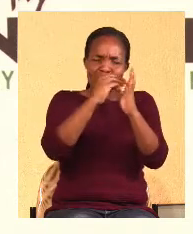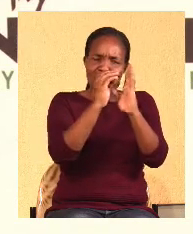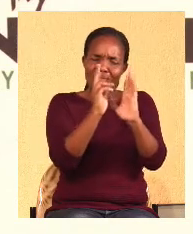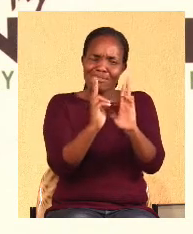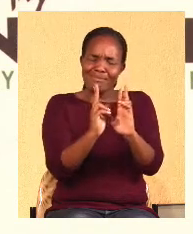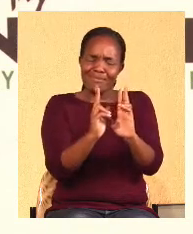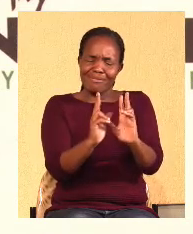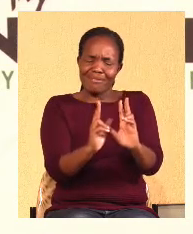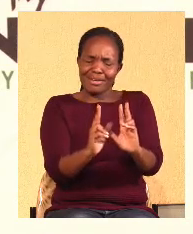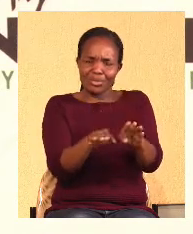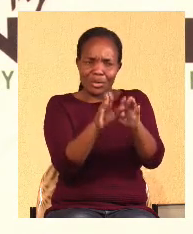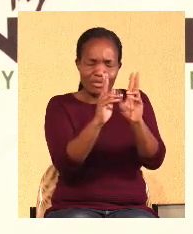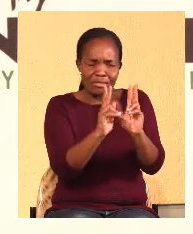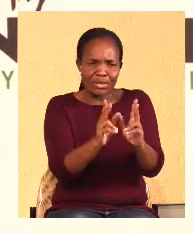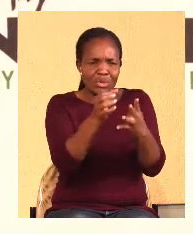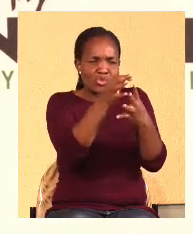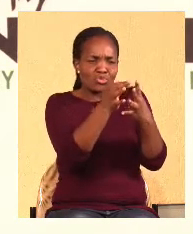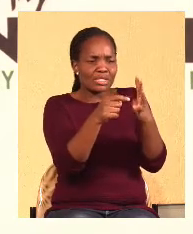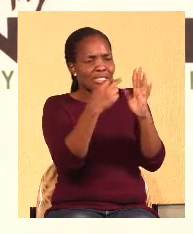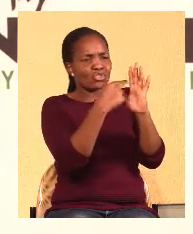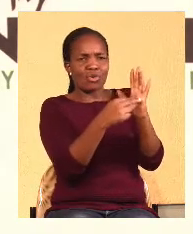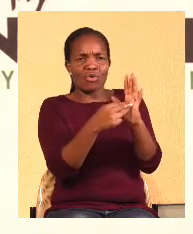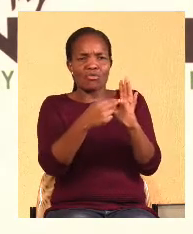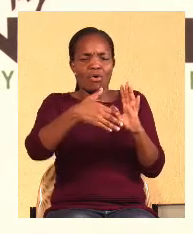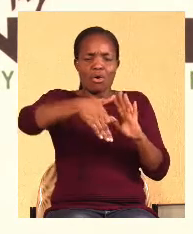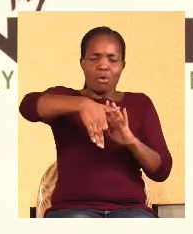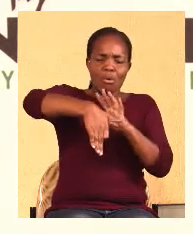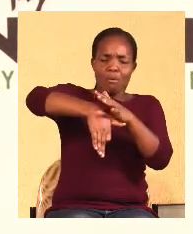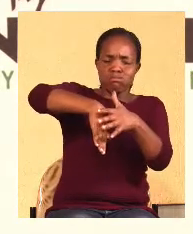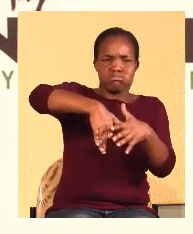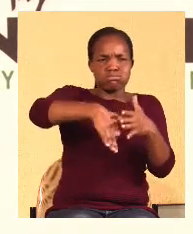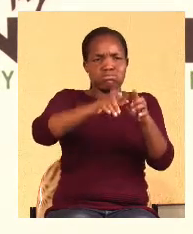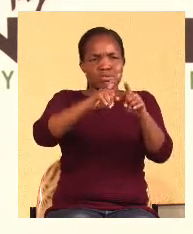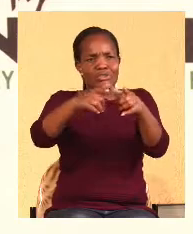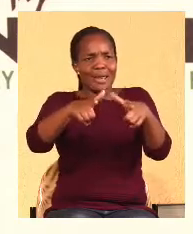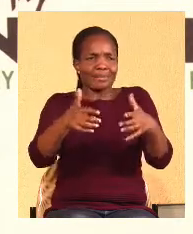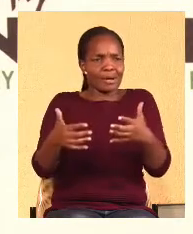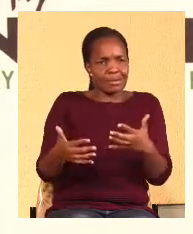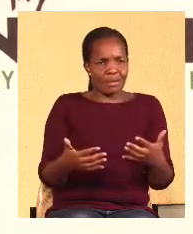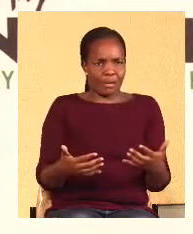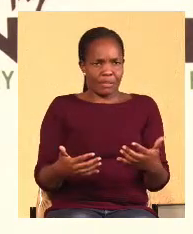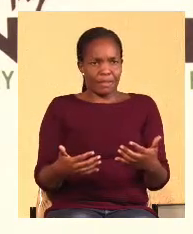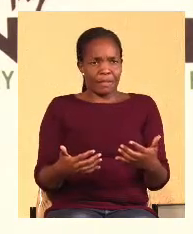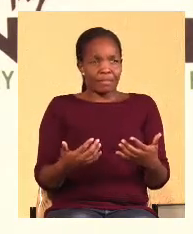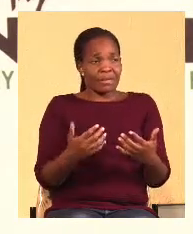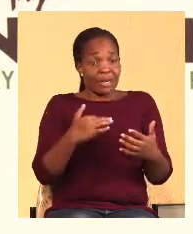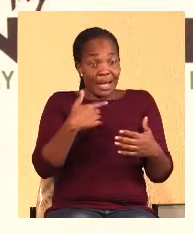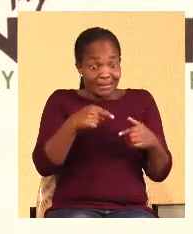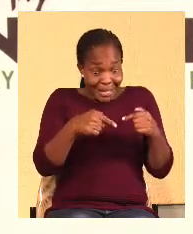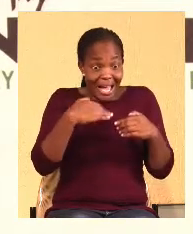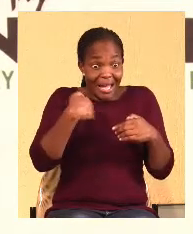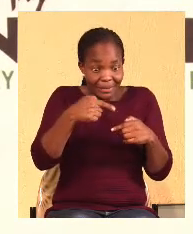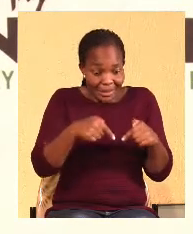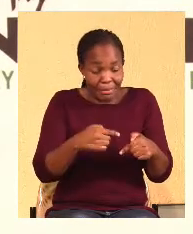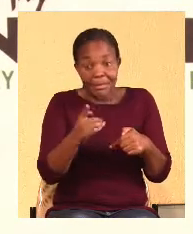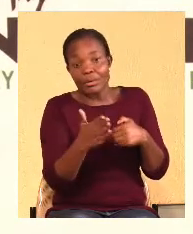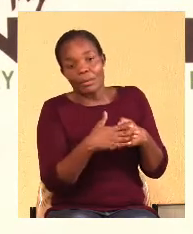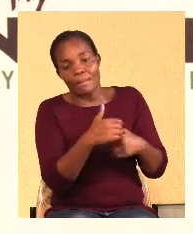nation. There are various aspects that we are looking at. I think after this interview, I shall be going to